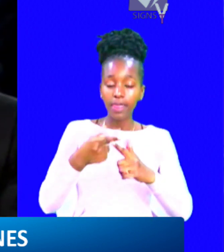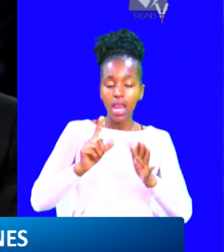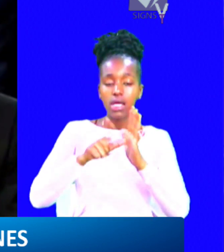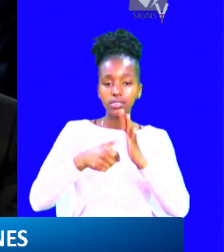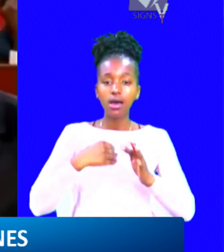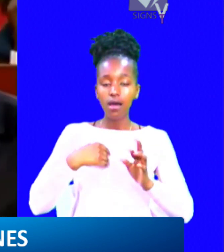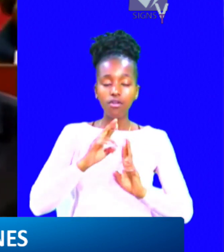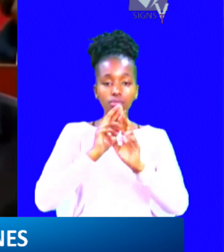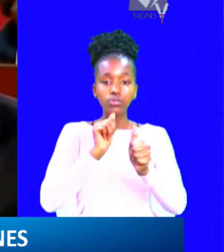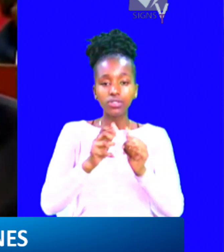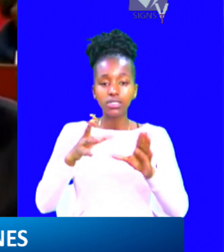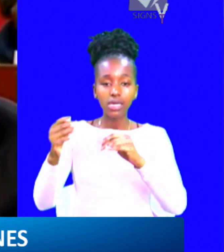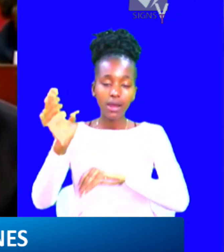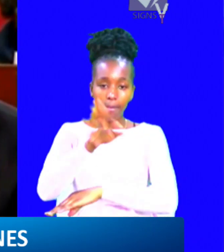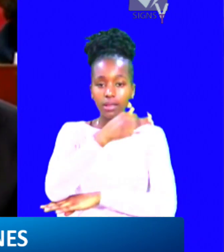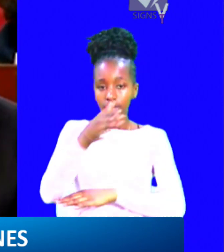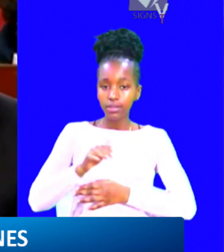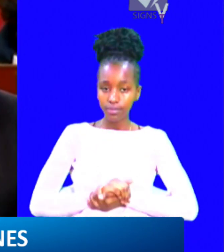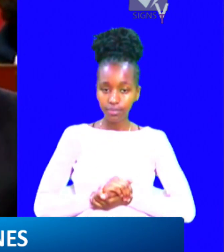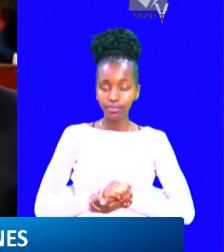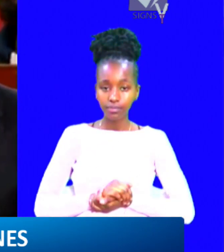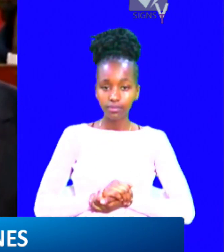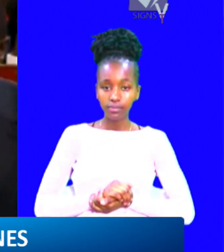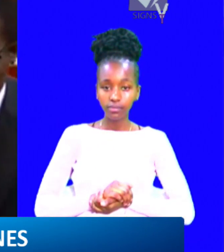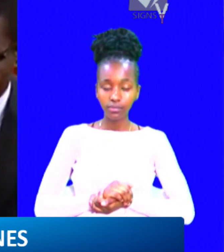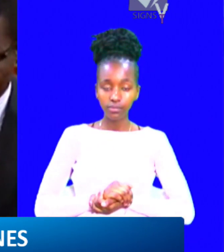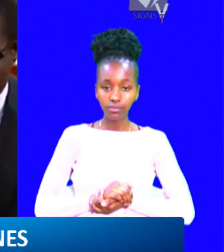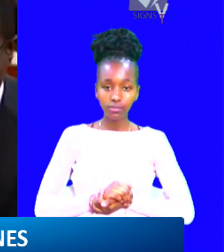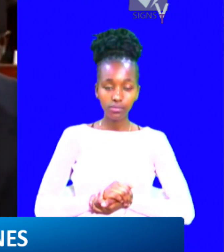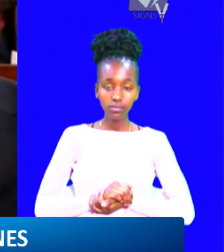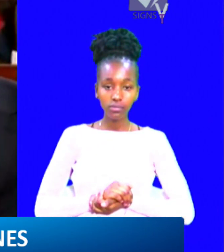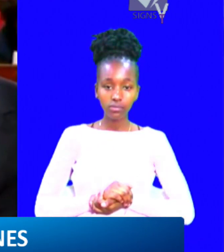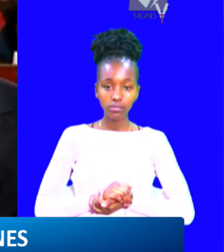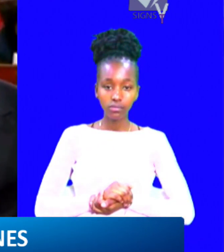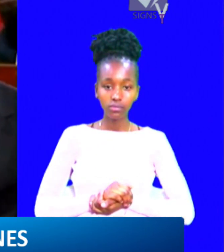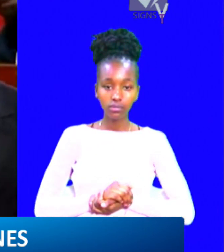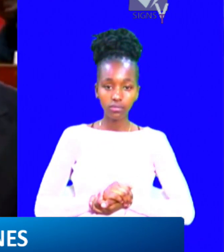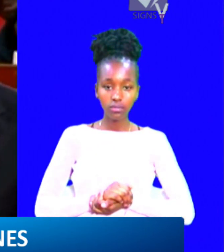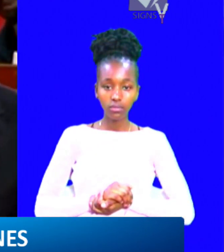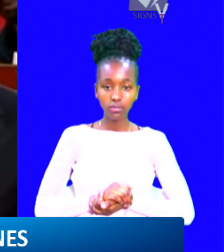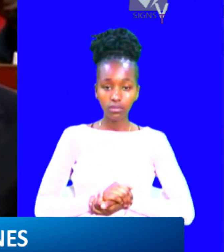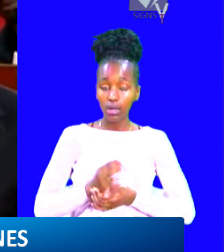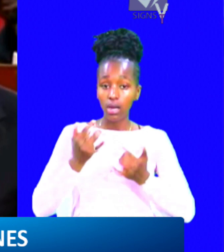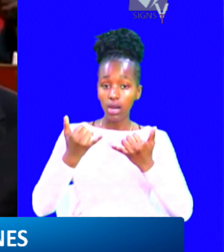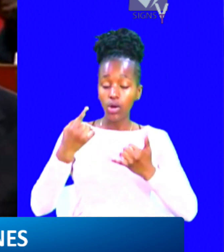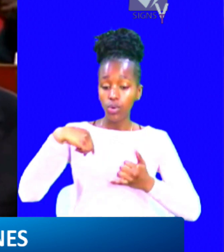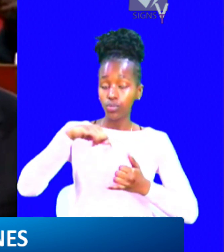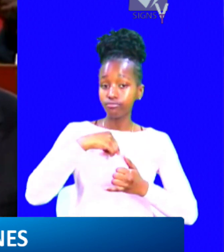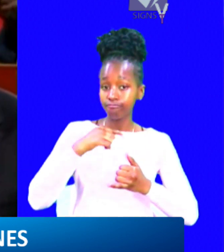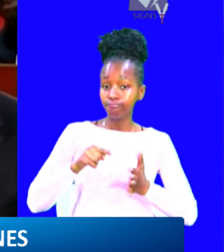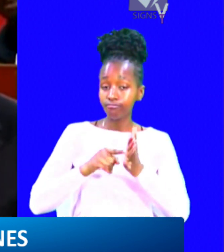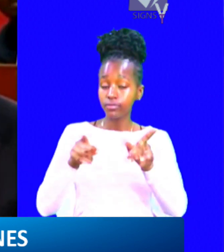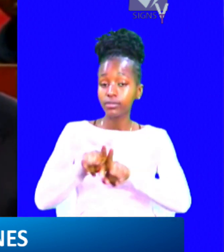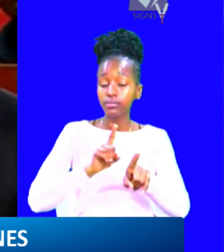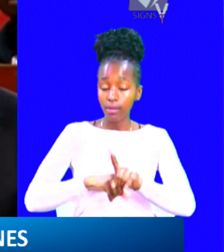to Parliament. We need to seize this moment and very, very openly